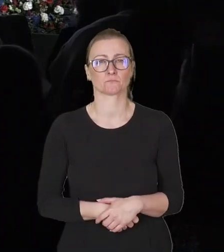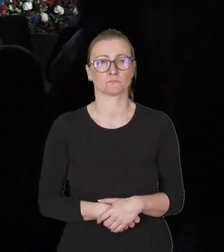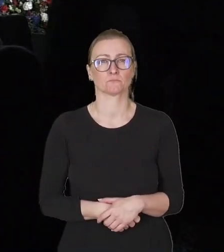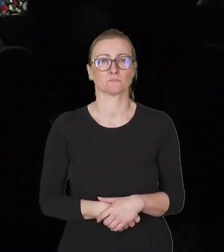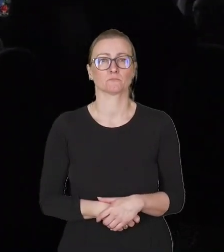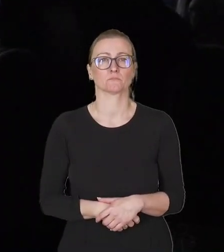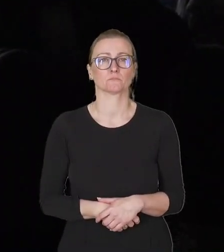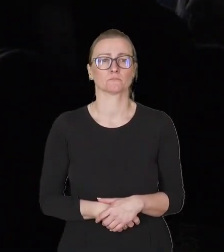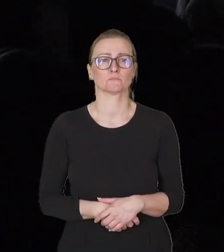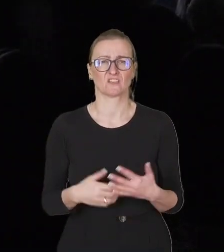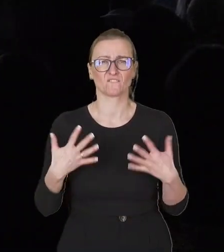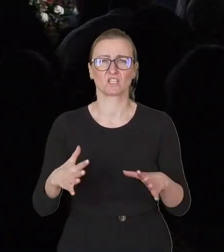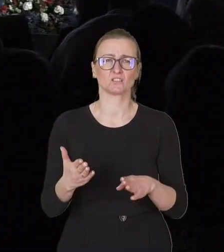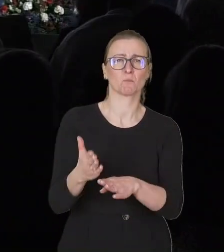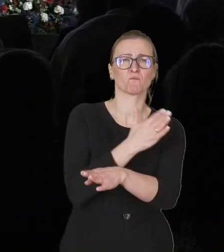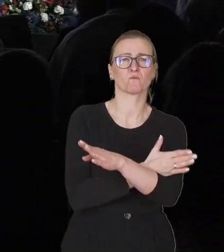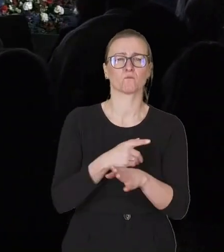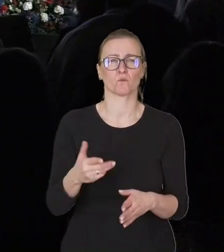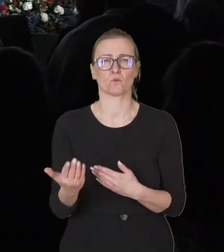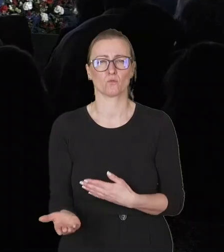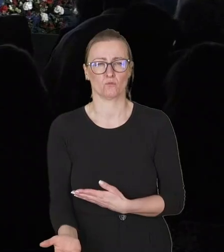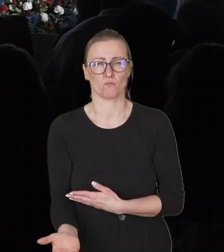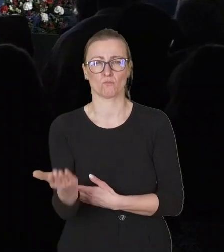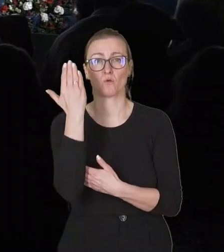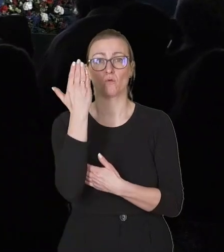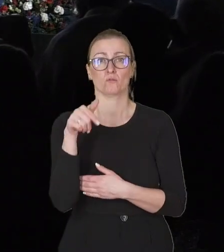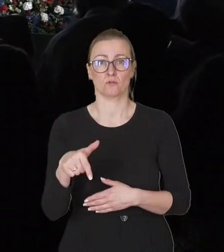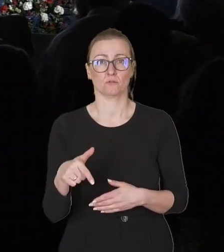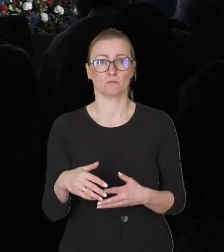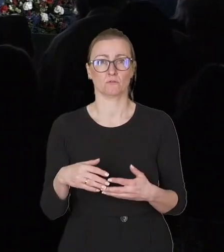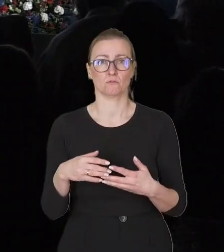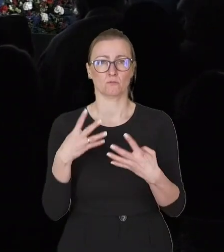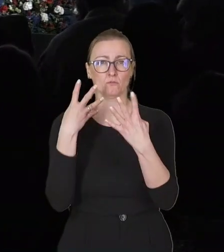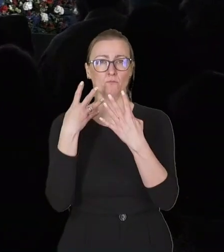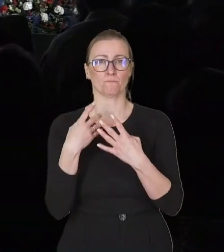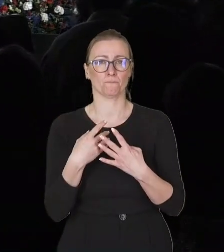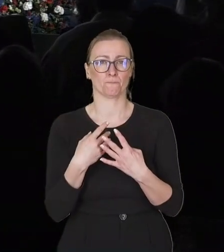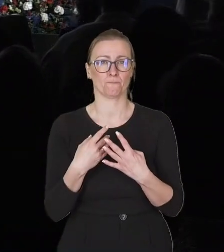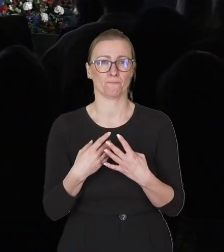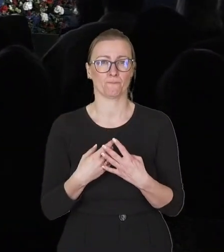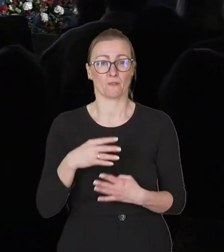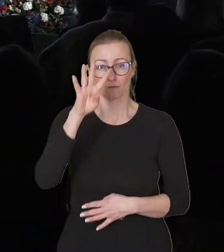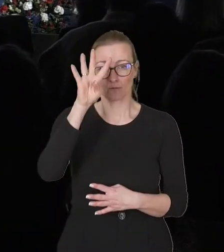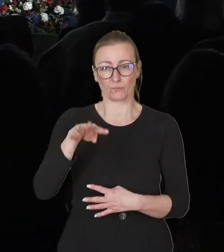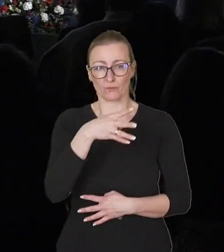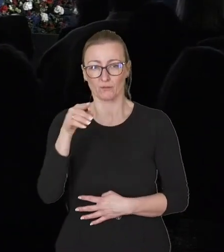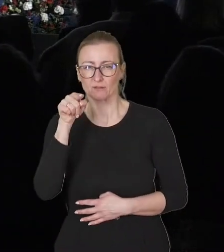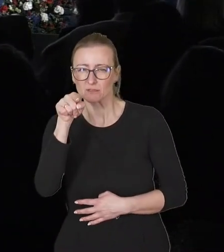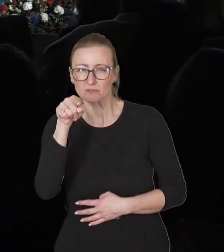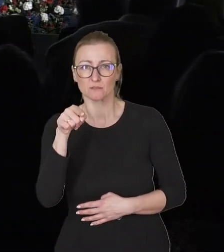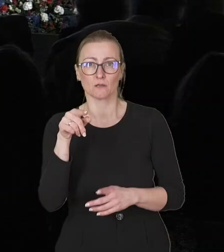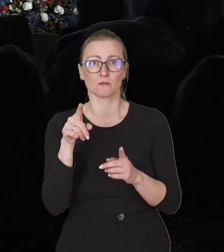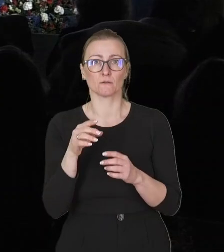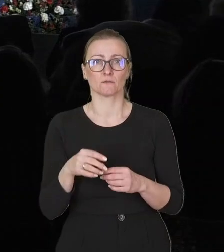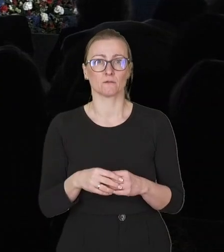you can scan it and you can answer the question. This is an open question, a little different than it was during the morning